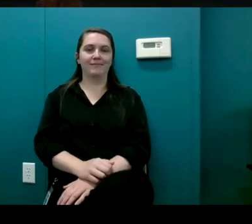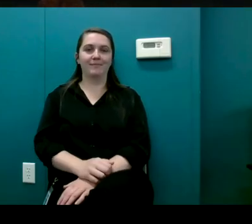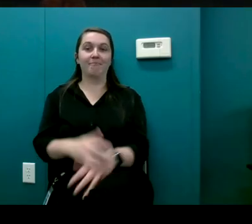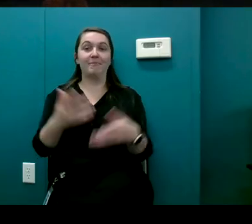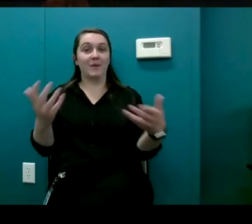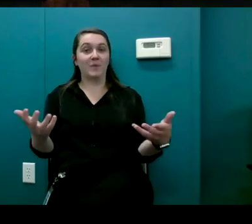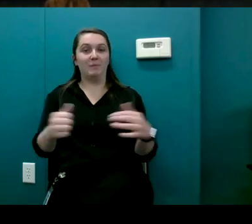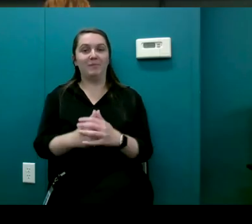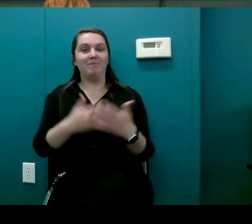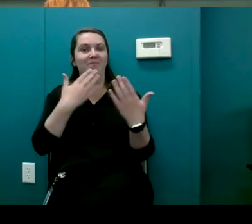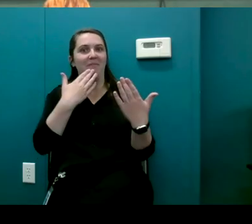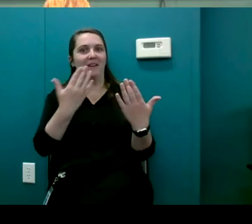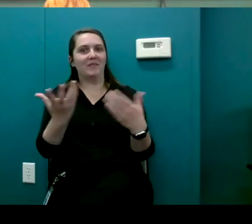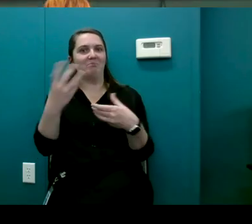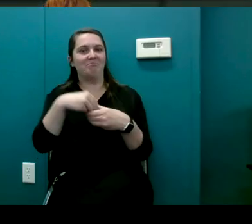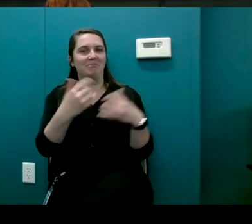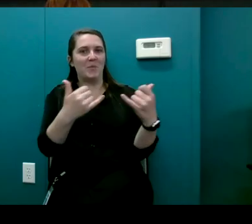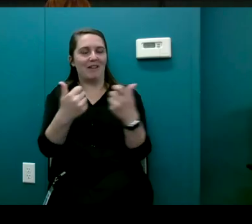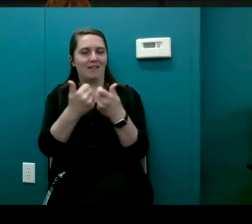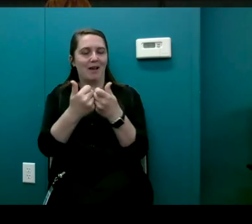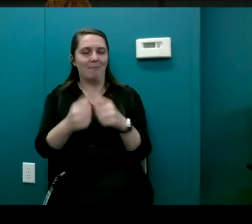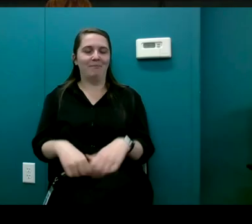So thanks for playing along on that.